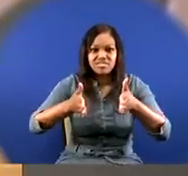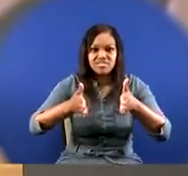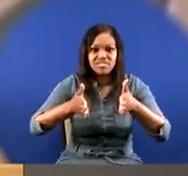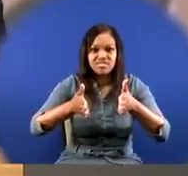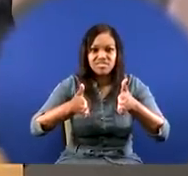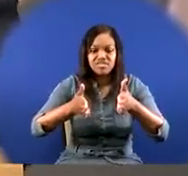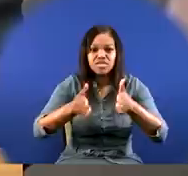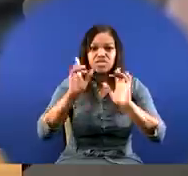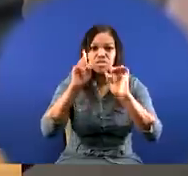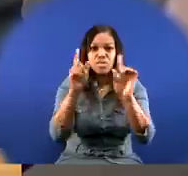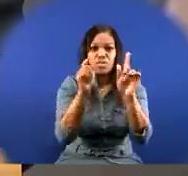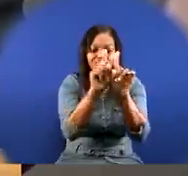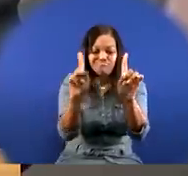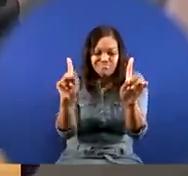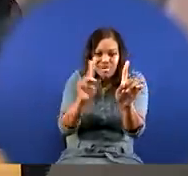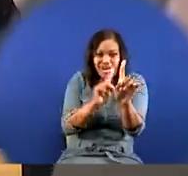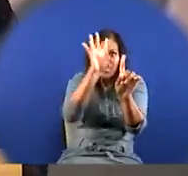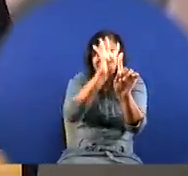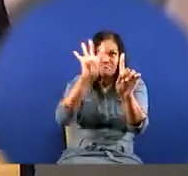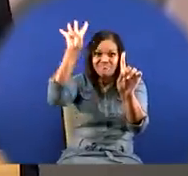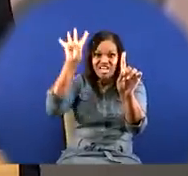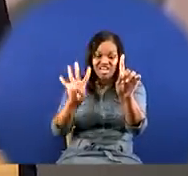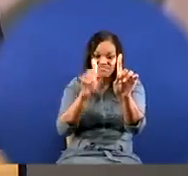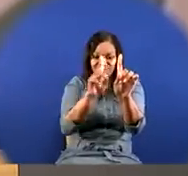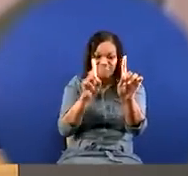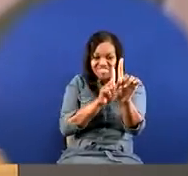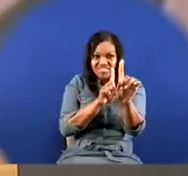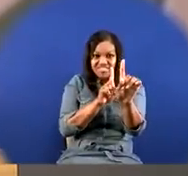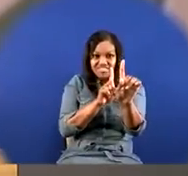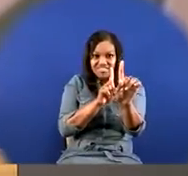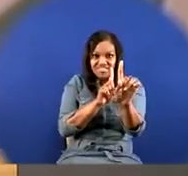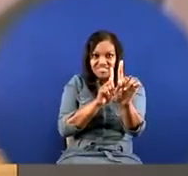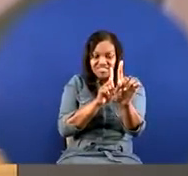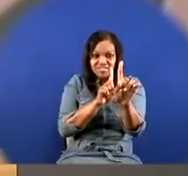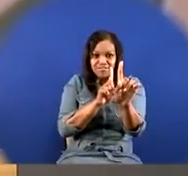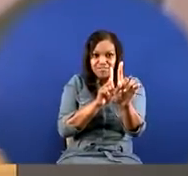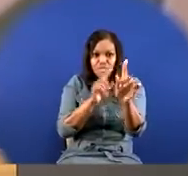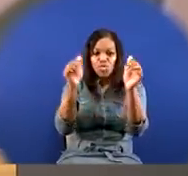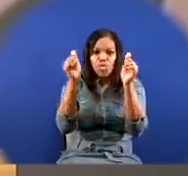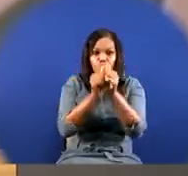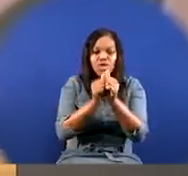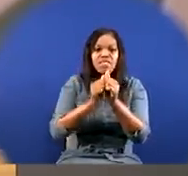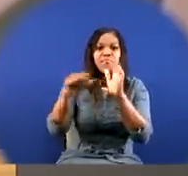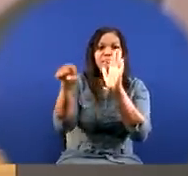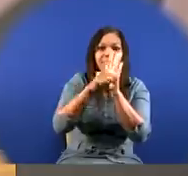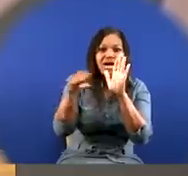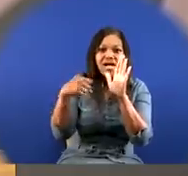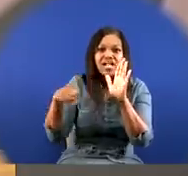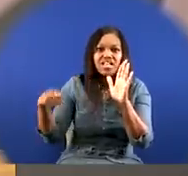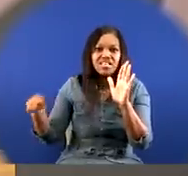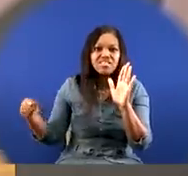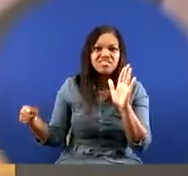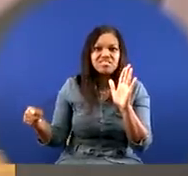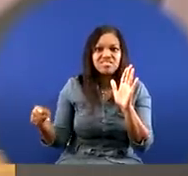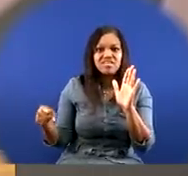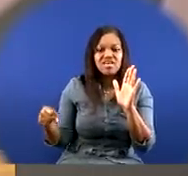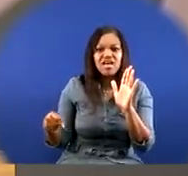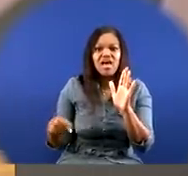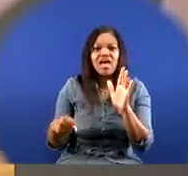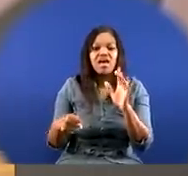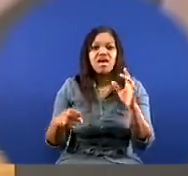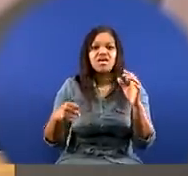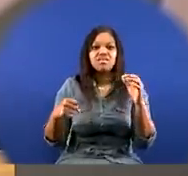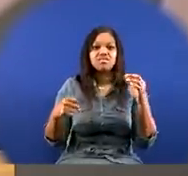to go behind the veil once a year with bells on his tassels and a